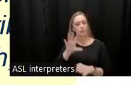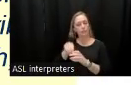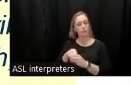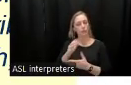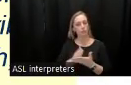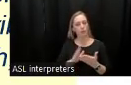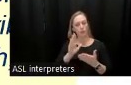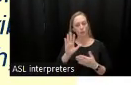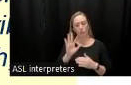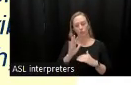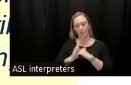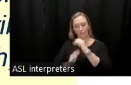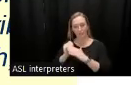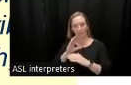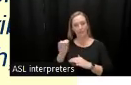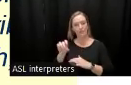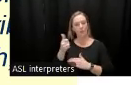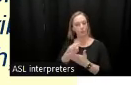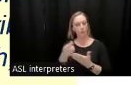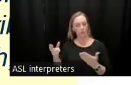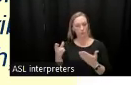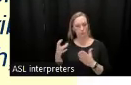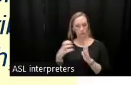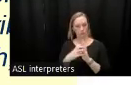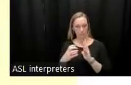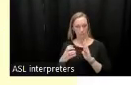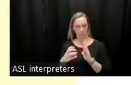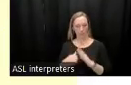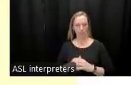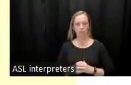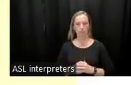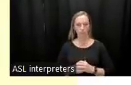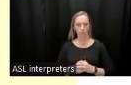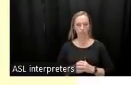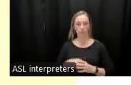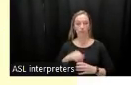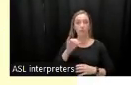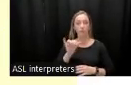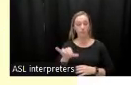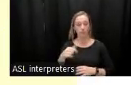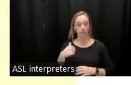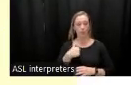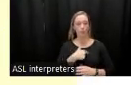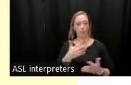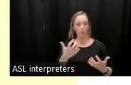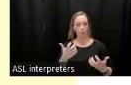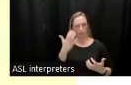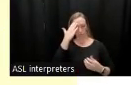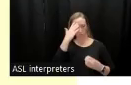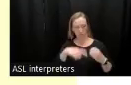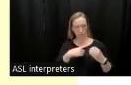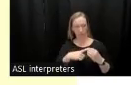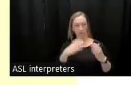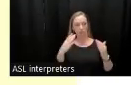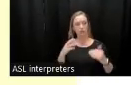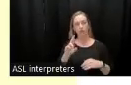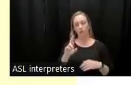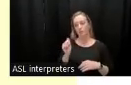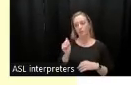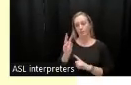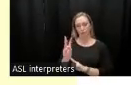other resources section. So that's what we want to know about. And then for the R16 mechanism,